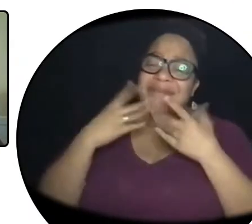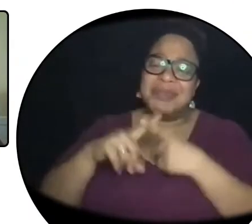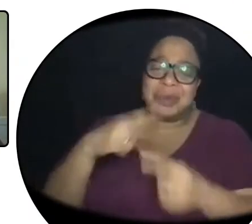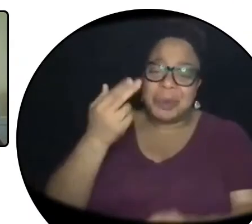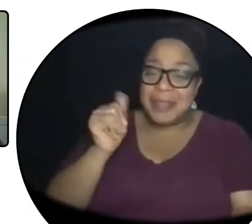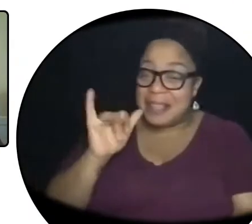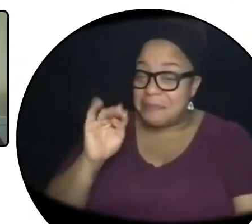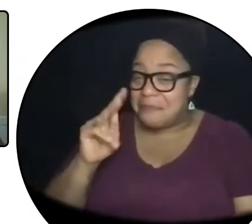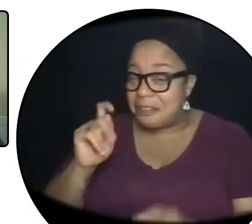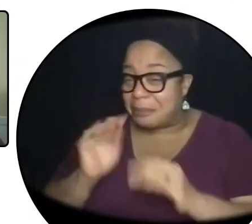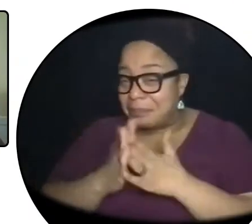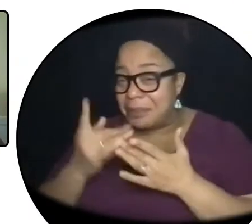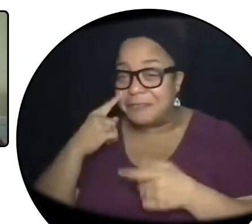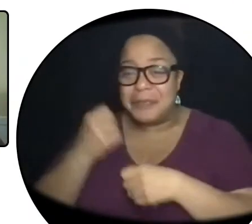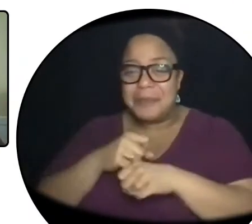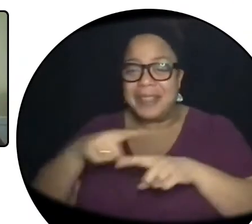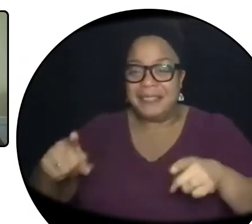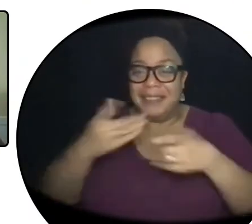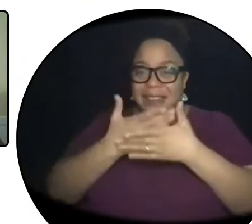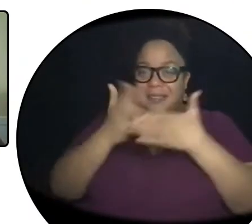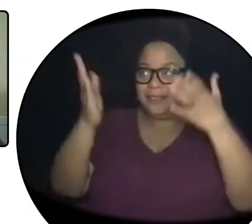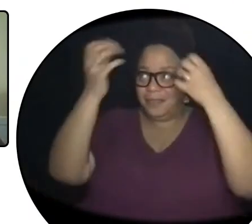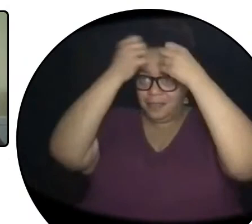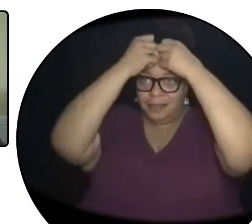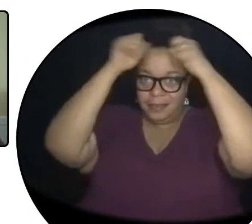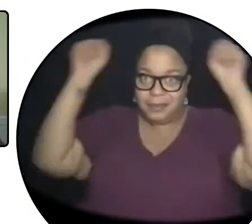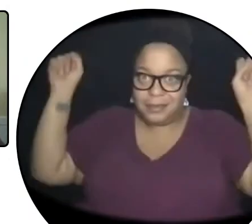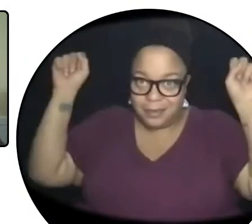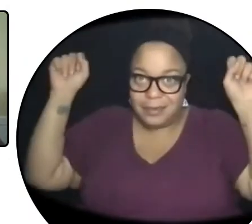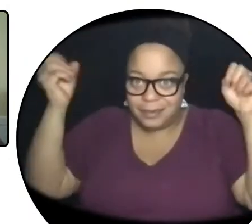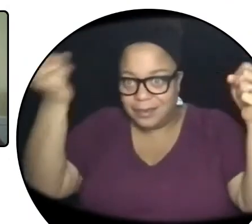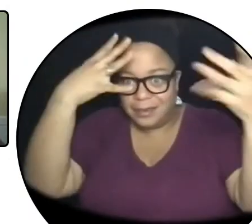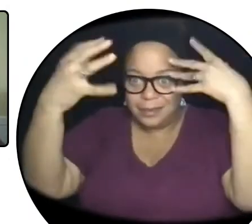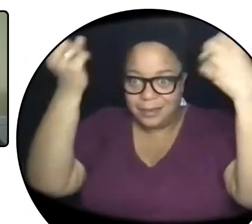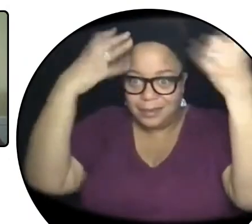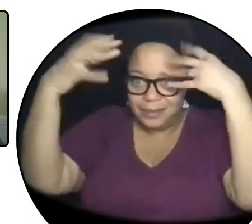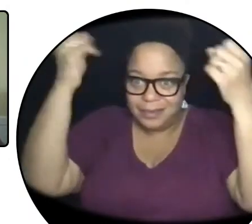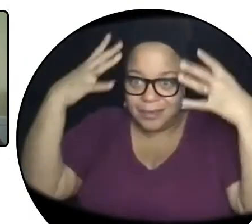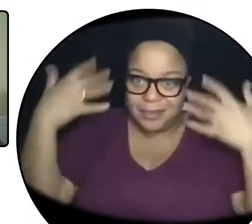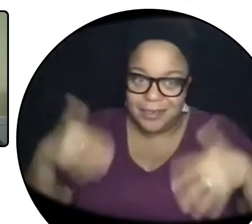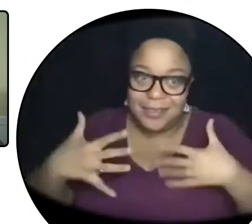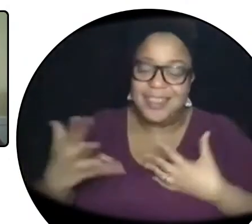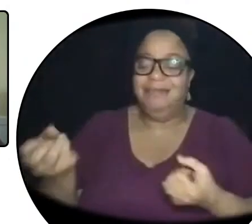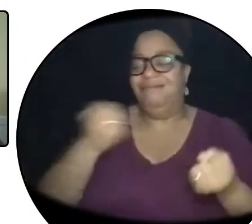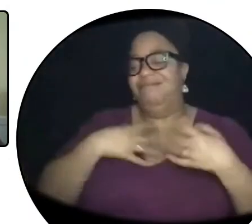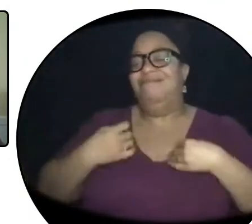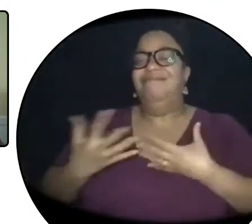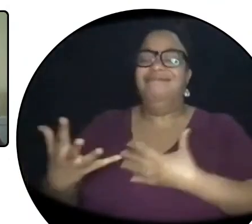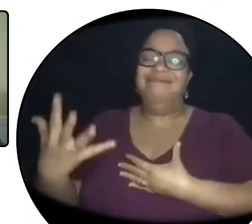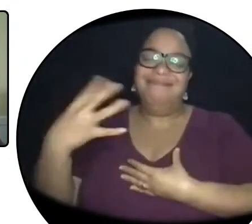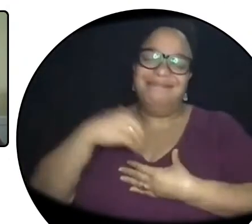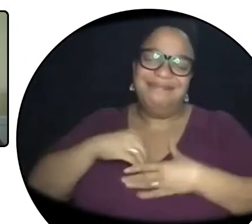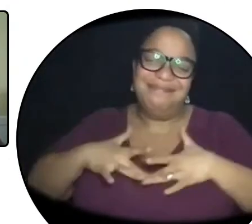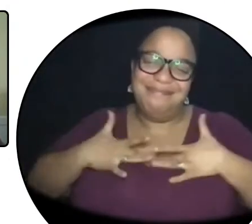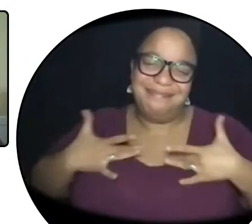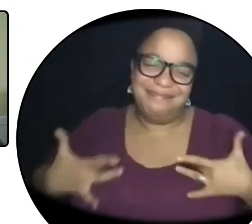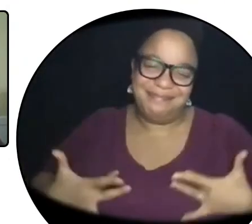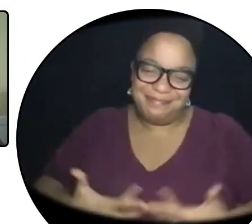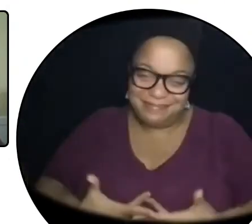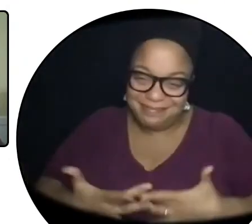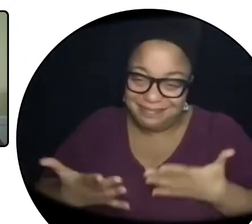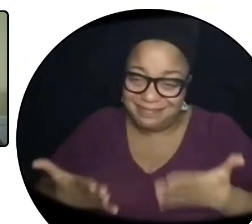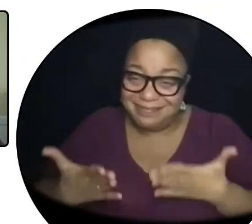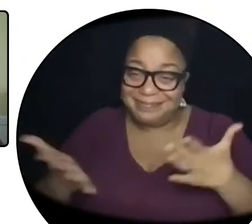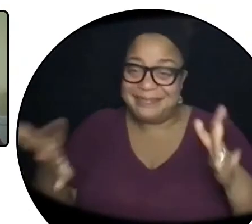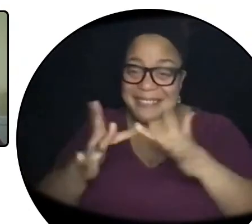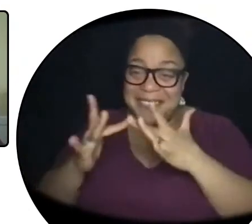folks on the team. And with that, unless I hear anything else, I think we're about